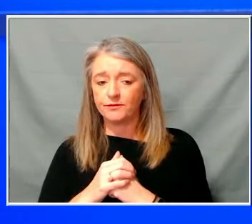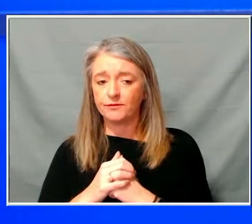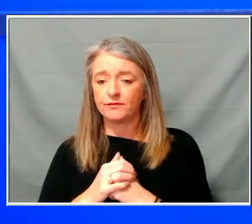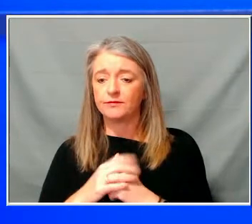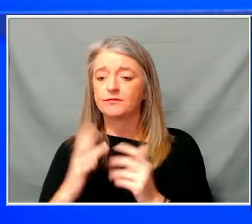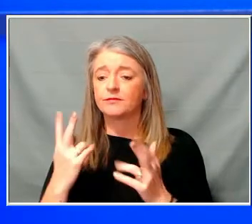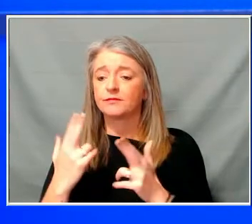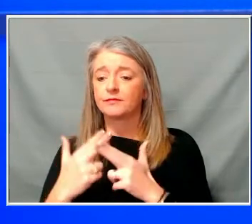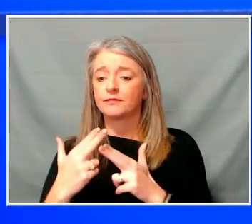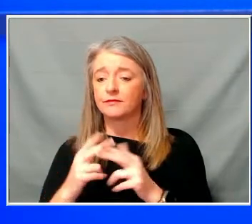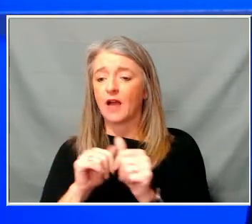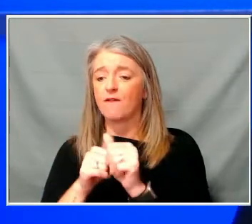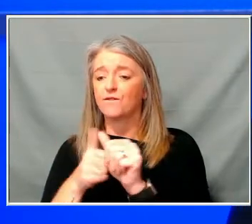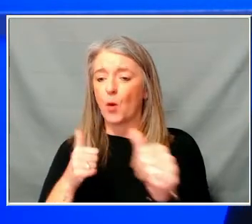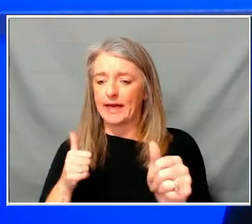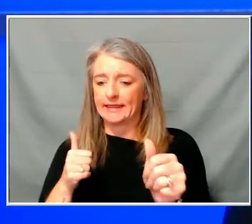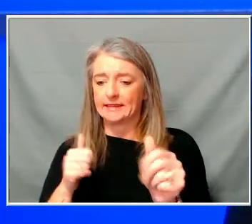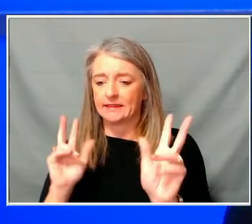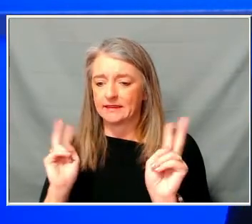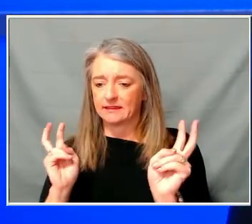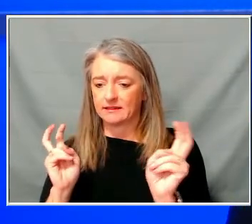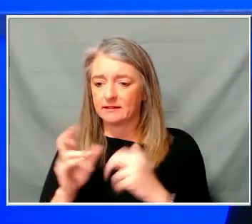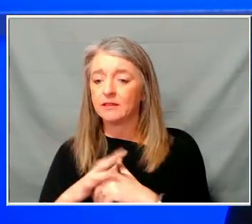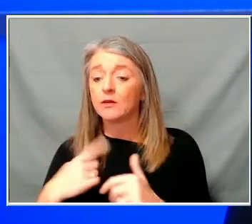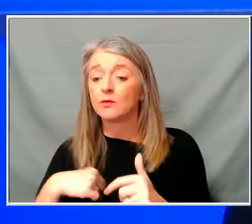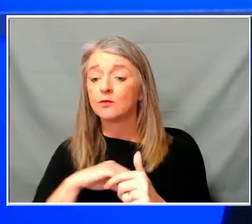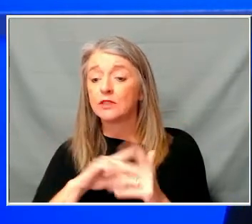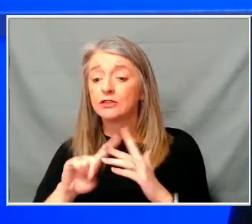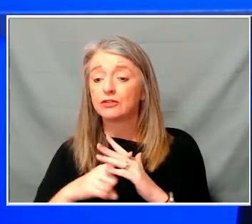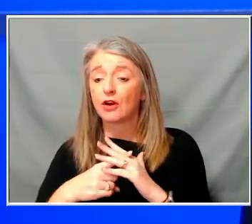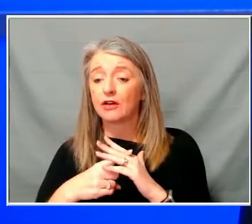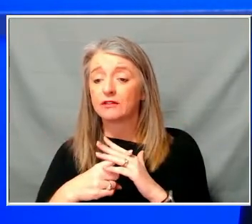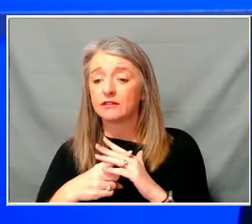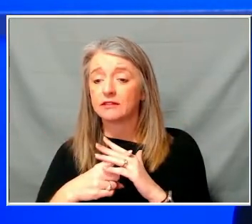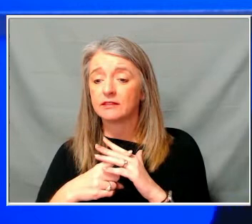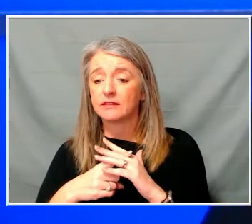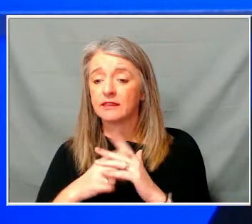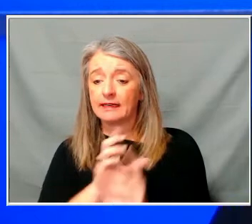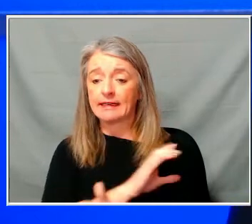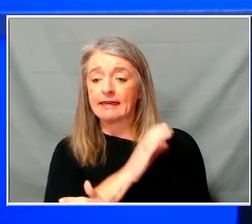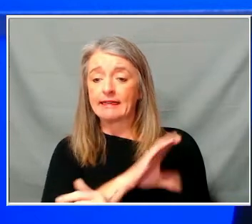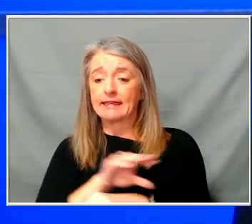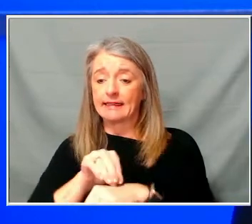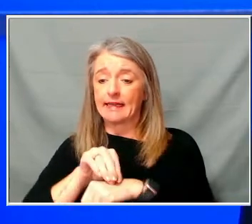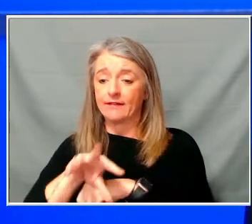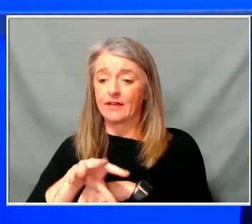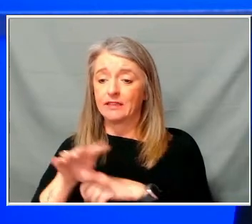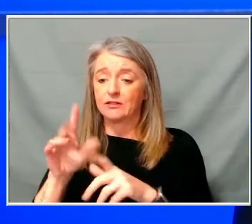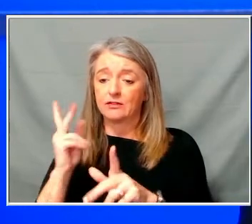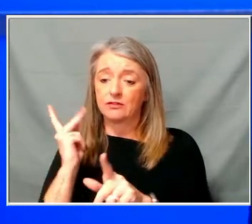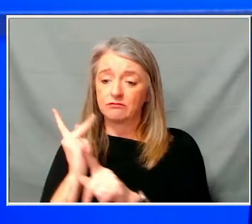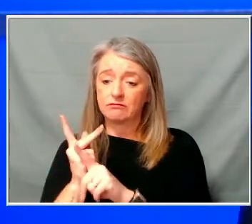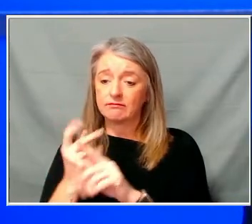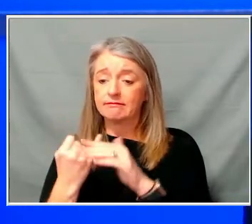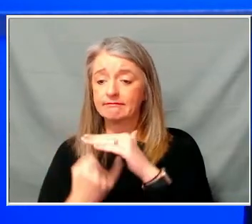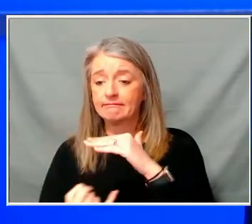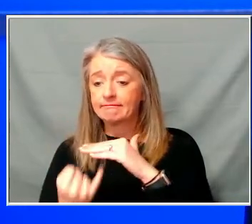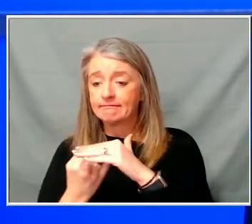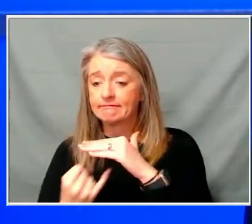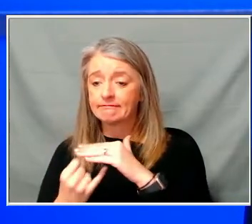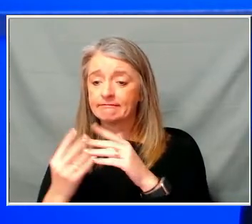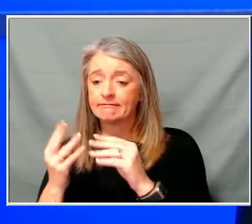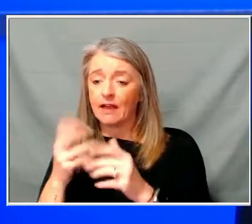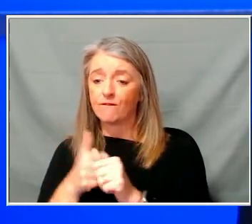and so when we start off and it's initially clinically advised to isolate and to avoid until we get more